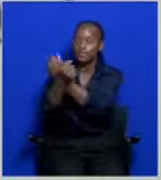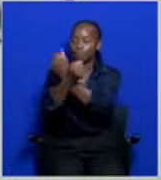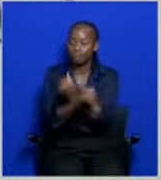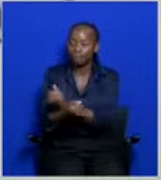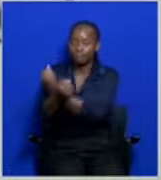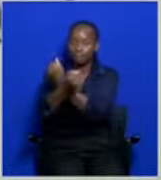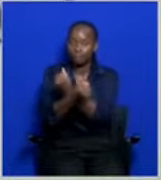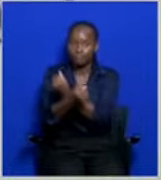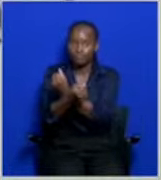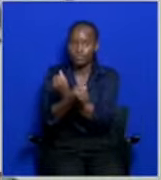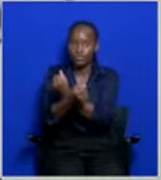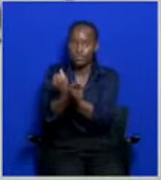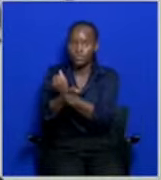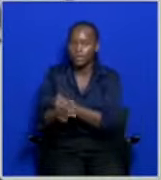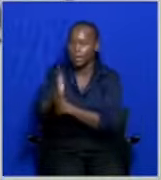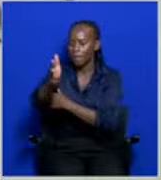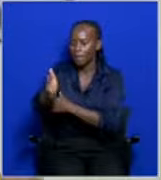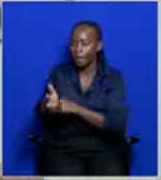the